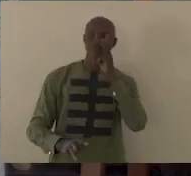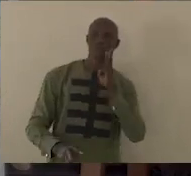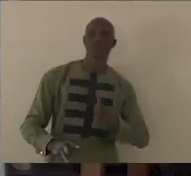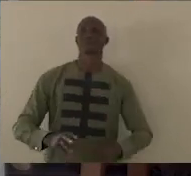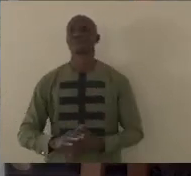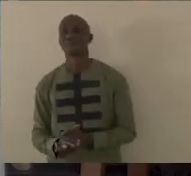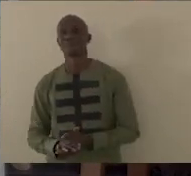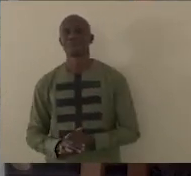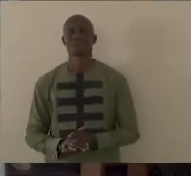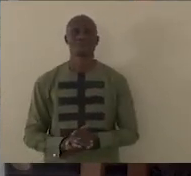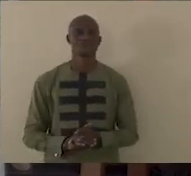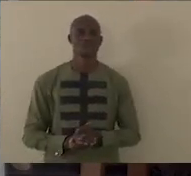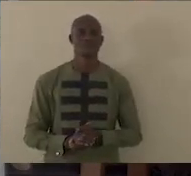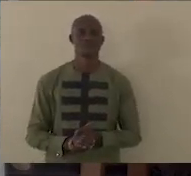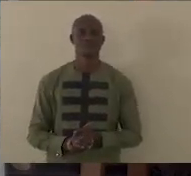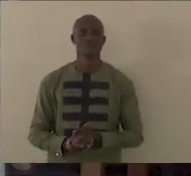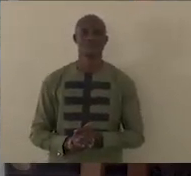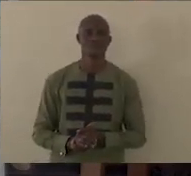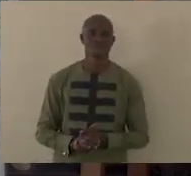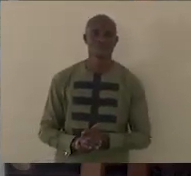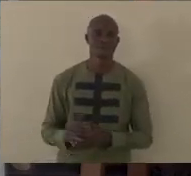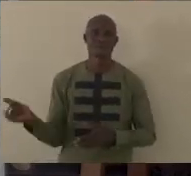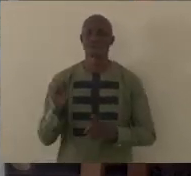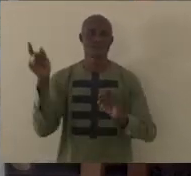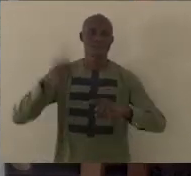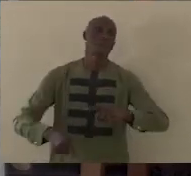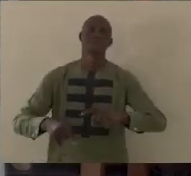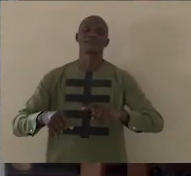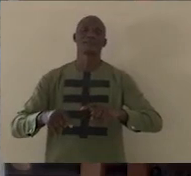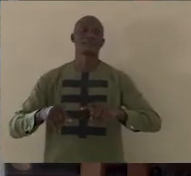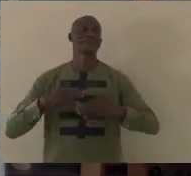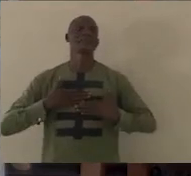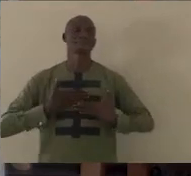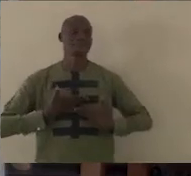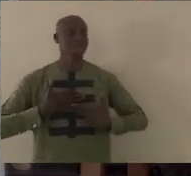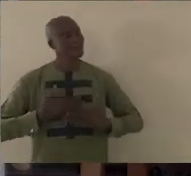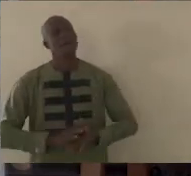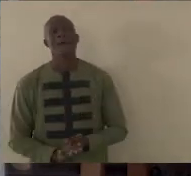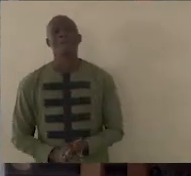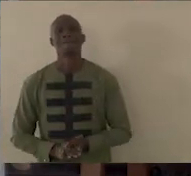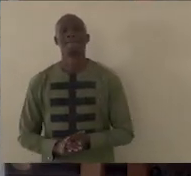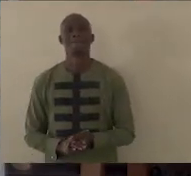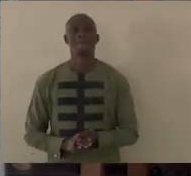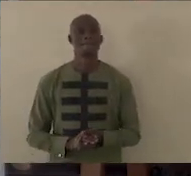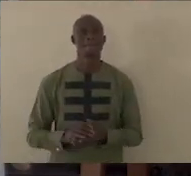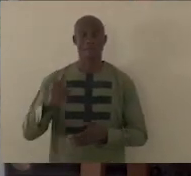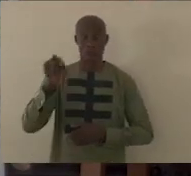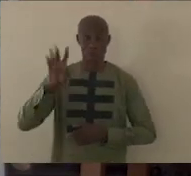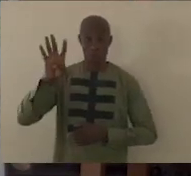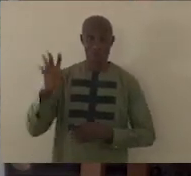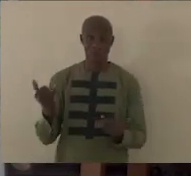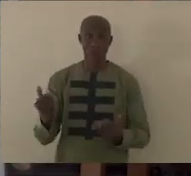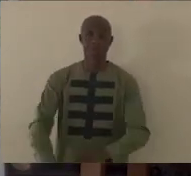the people groan. The people wail. The people cannot breathe. Give him a round of applause. Question four